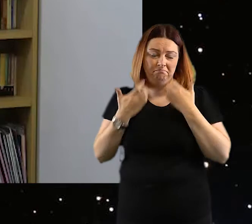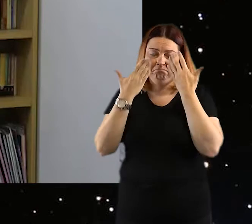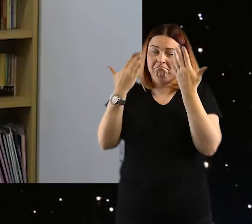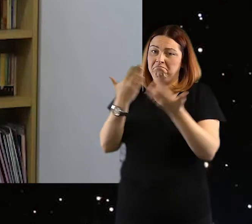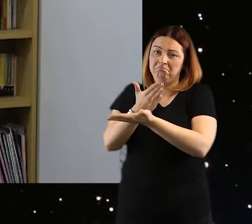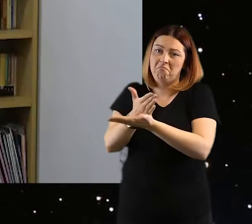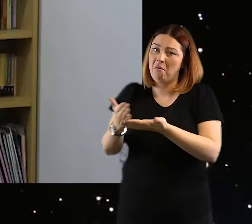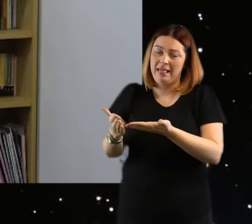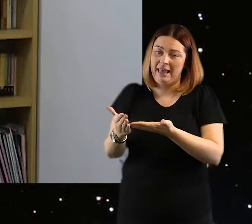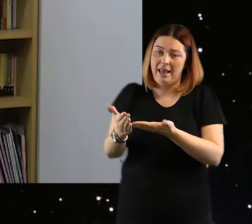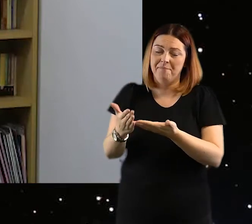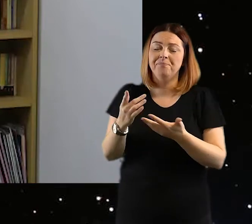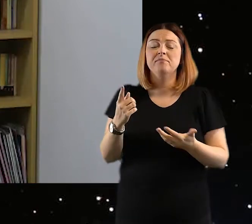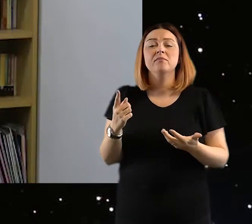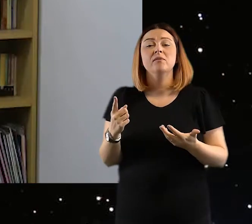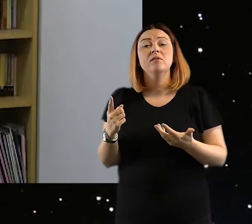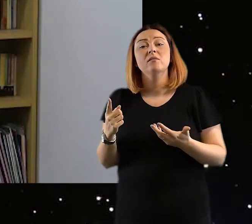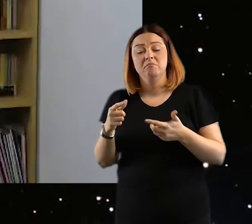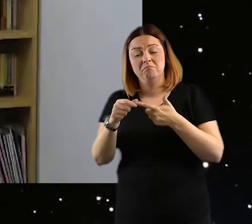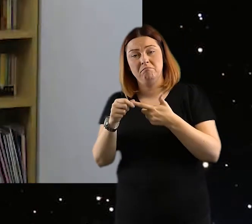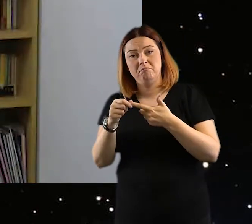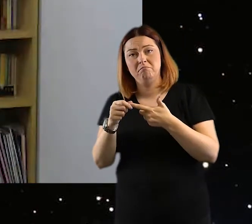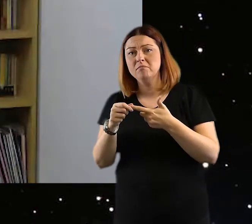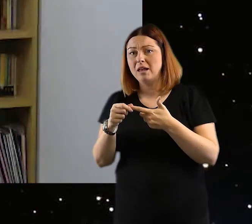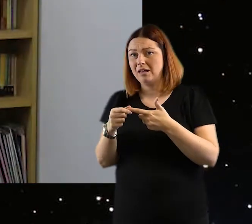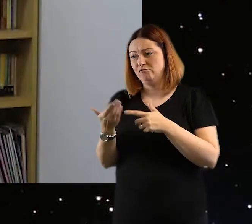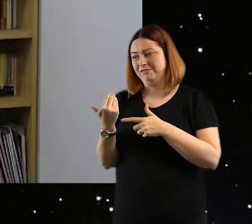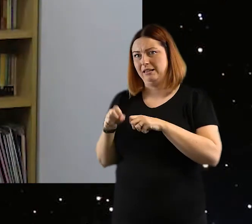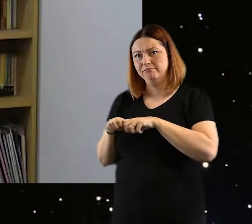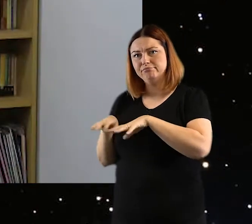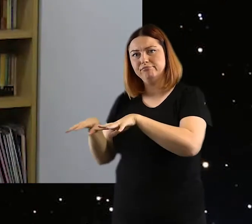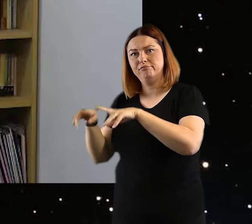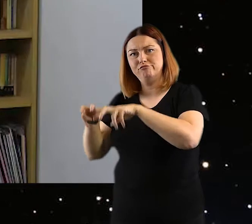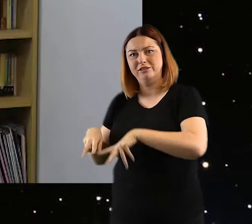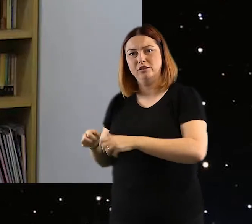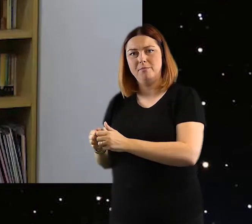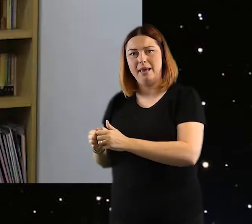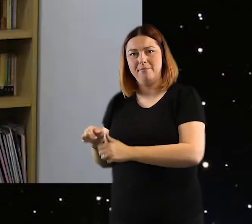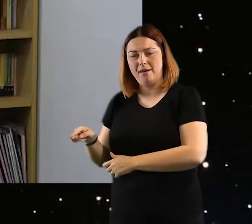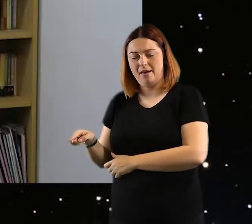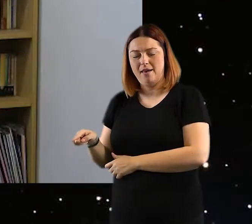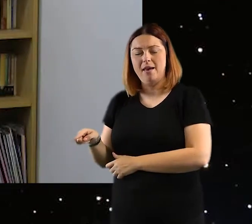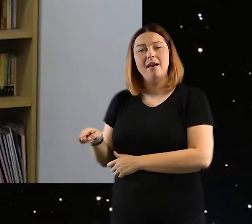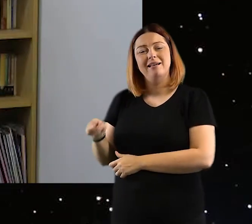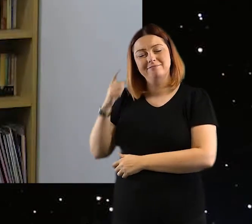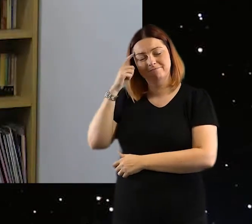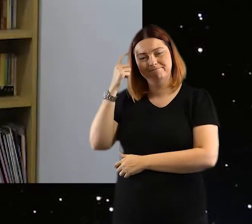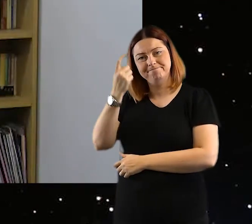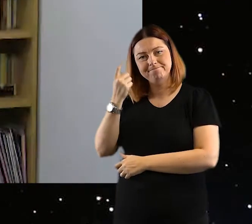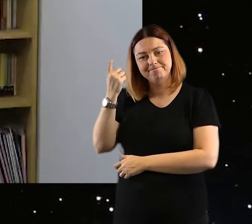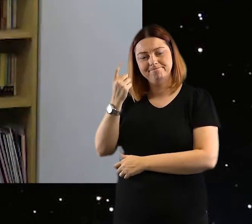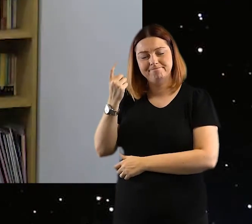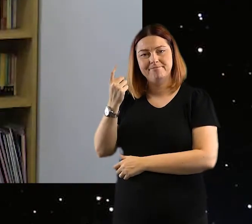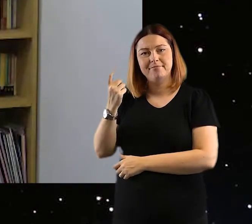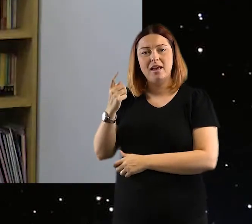is something we're not very clear about. So the other thing there's been some papers about this recently is